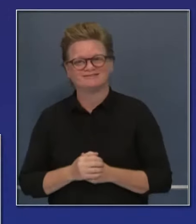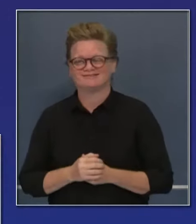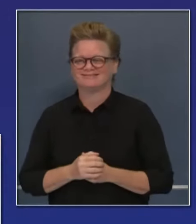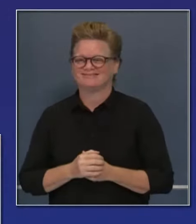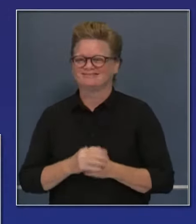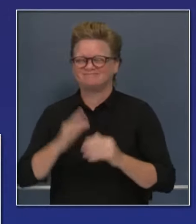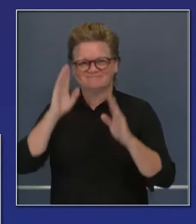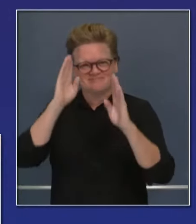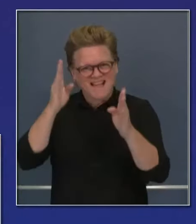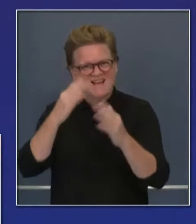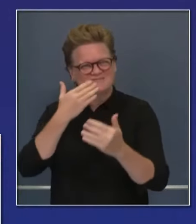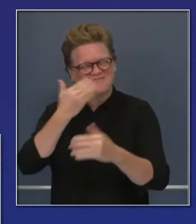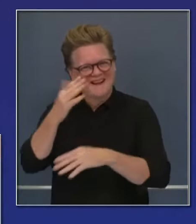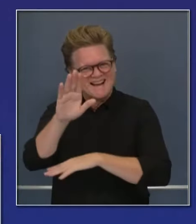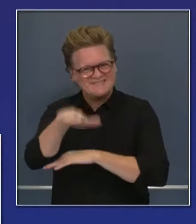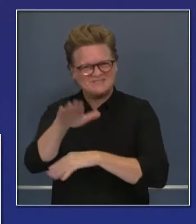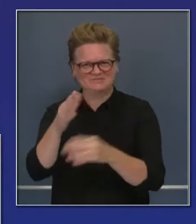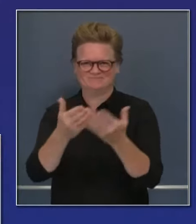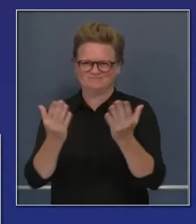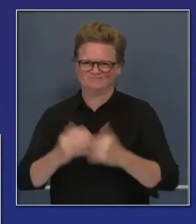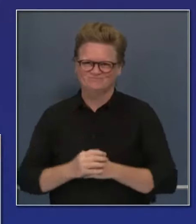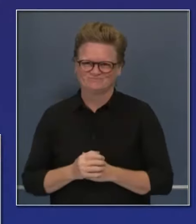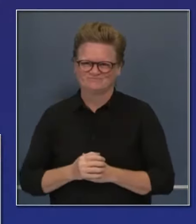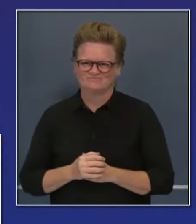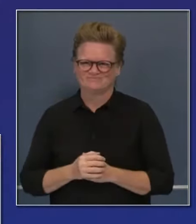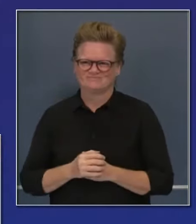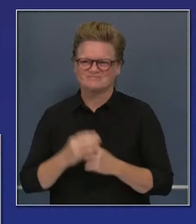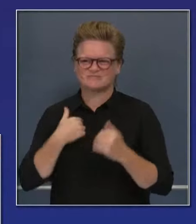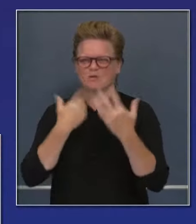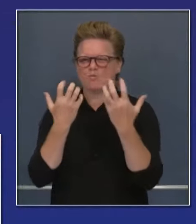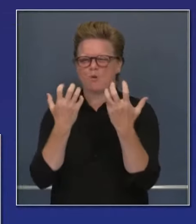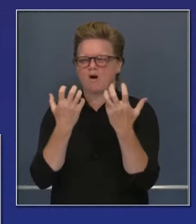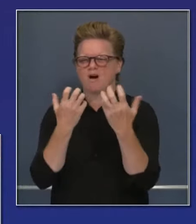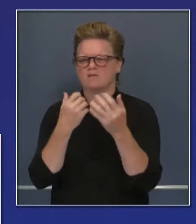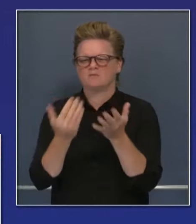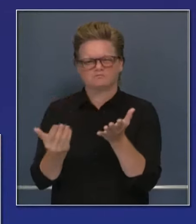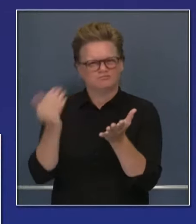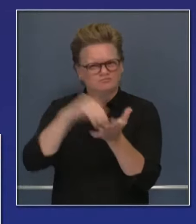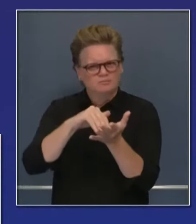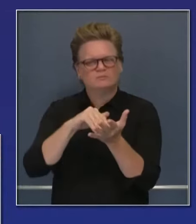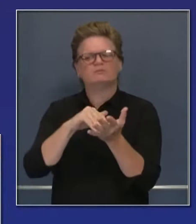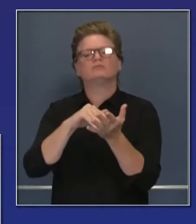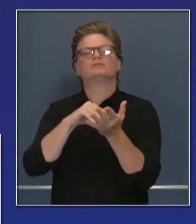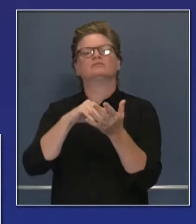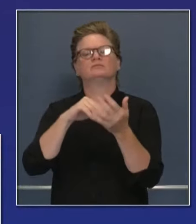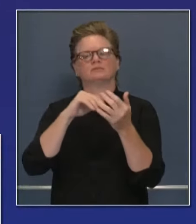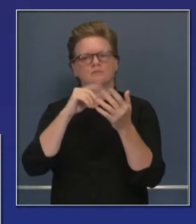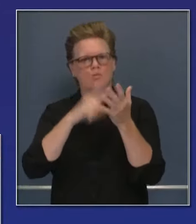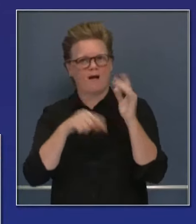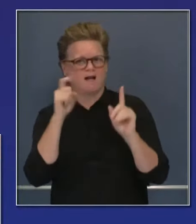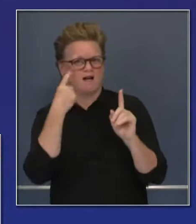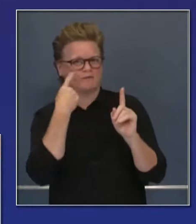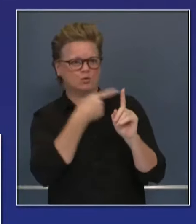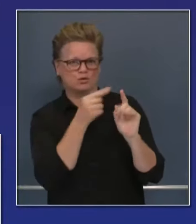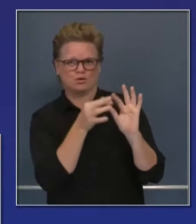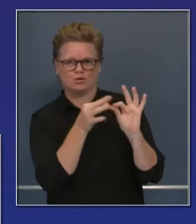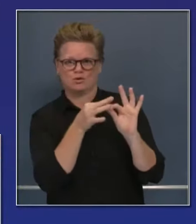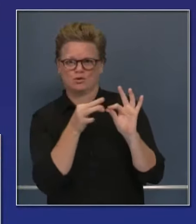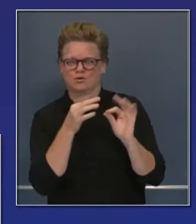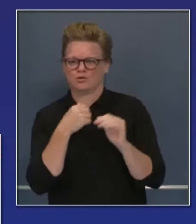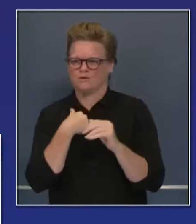afternoon. Just to reiterate a couple of points that the Governor made, We are now into the second week